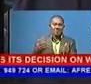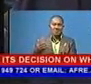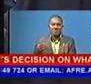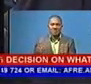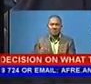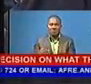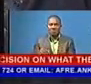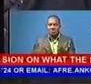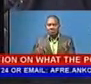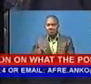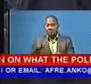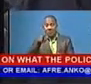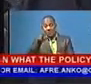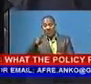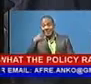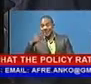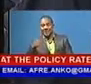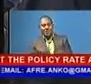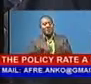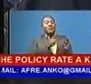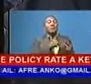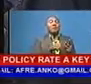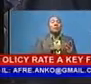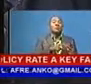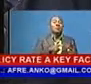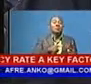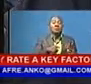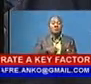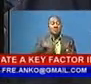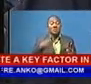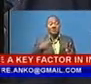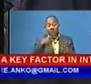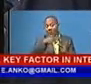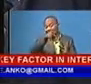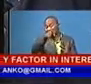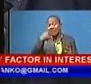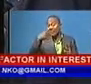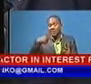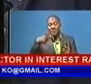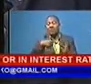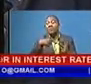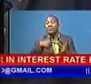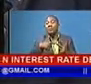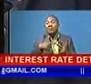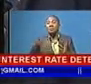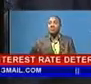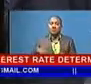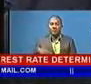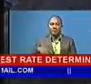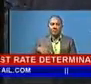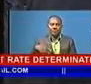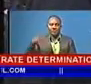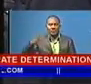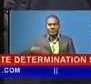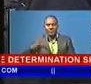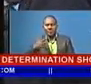two qualifications. One, my learned friend has indicated. The second one is that the witness did say that there